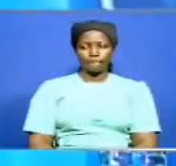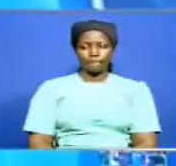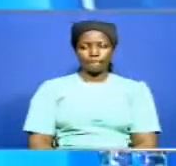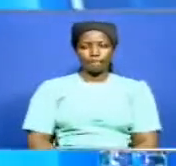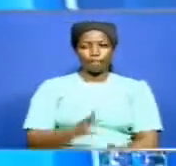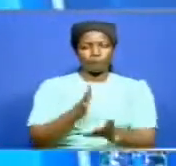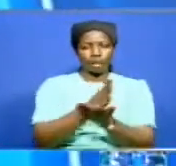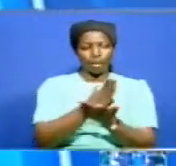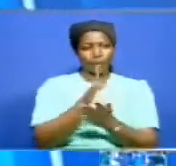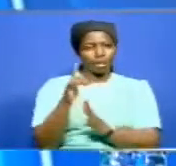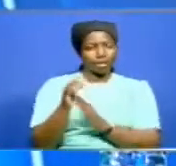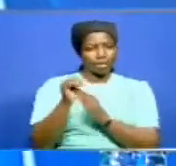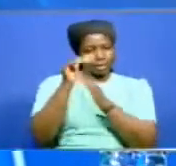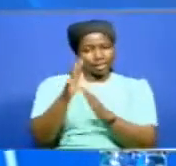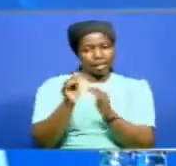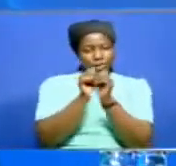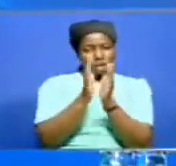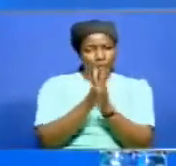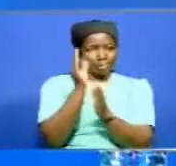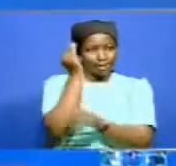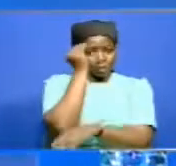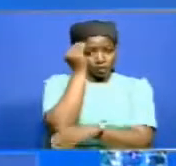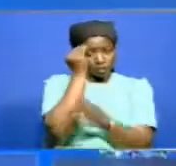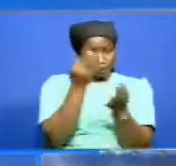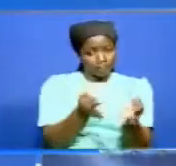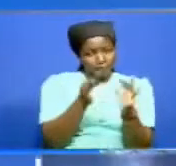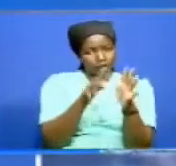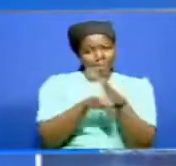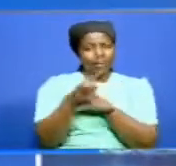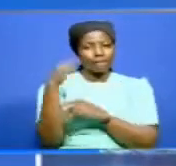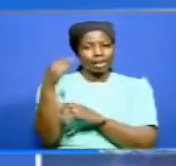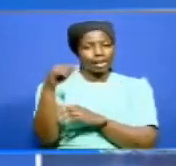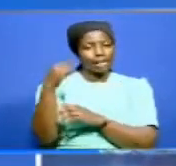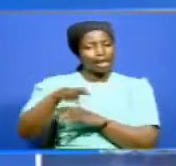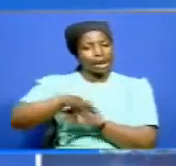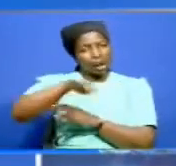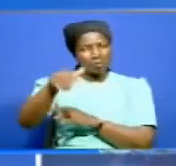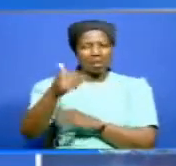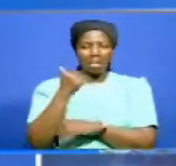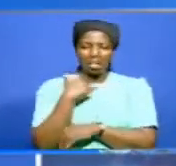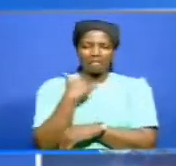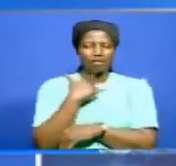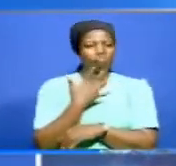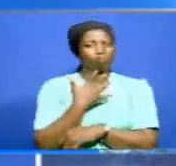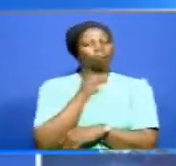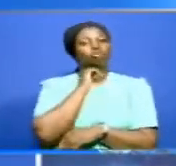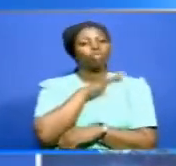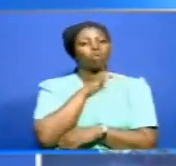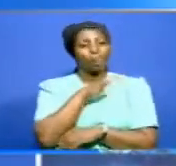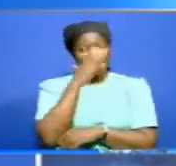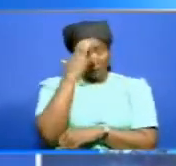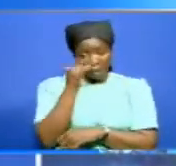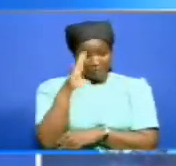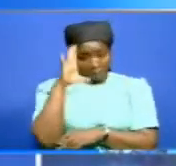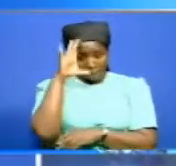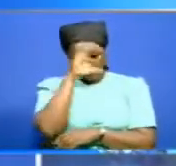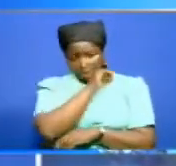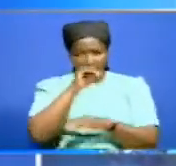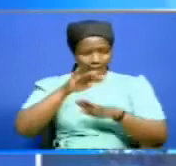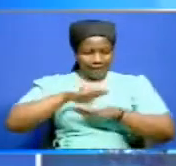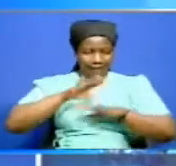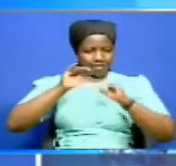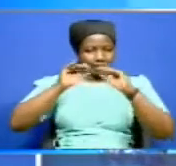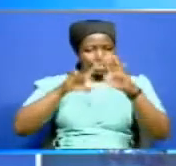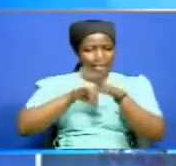A section of leaders and education officials in Garissa County have raised an alarm of a shortage of teachers in the